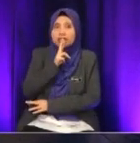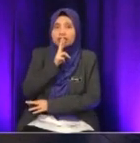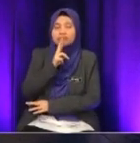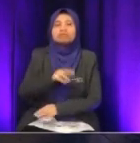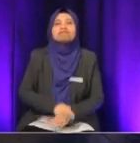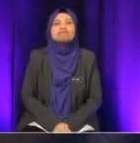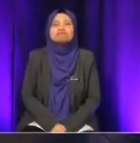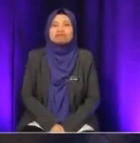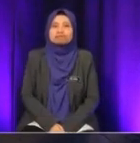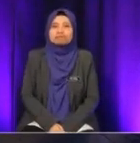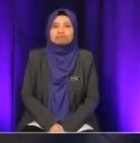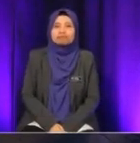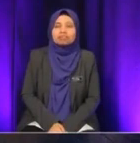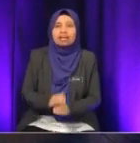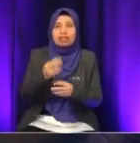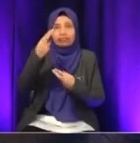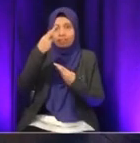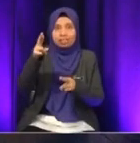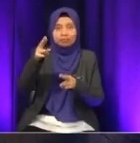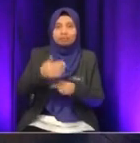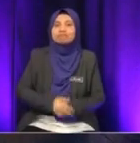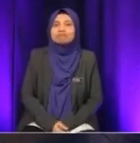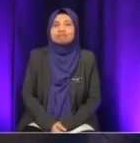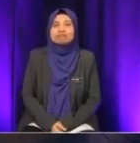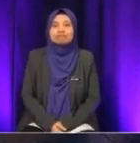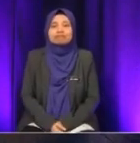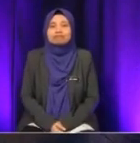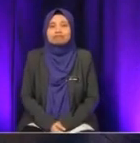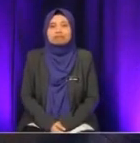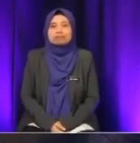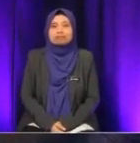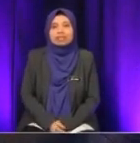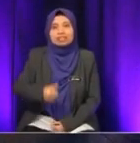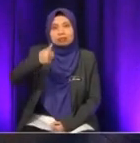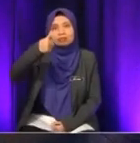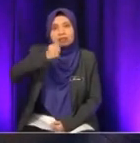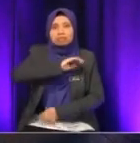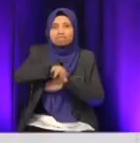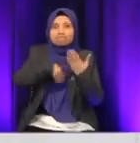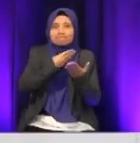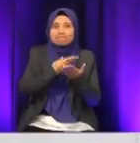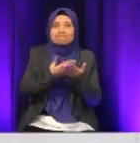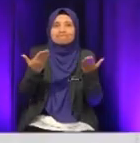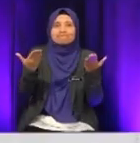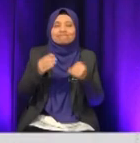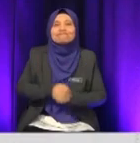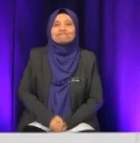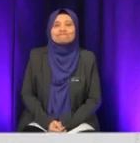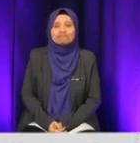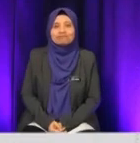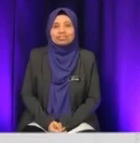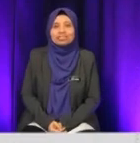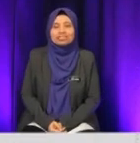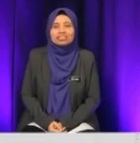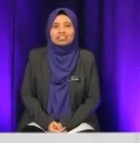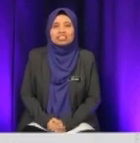perfect. Okay. All right, ready? I'm ready. If everybody's ready, show me your thumbs up. Yes, interesting. Okay, so